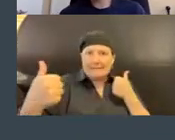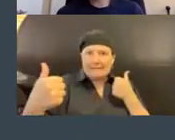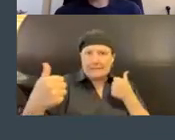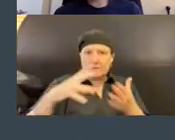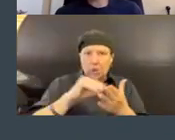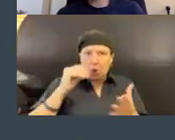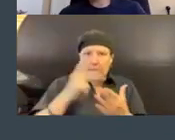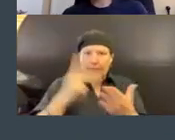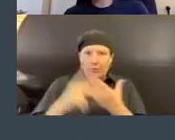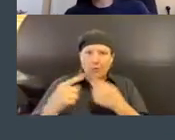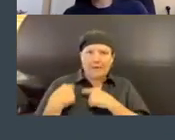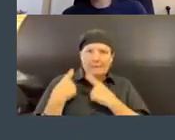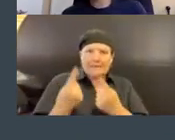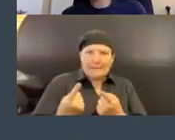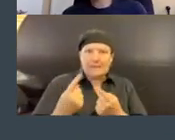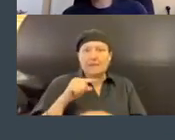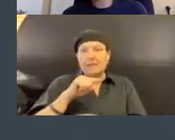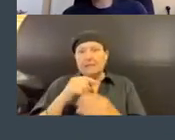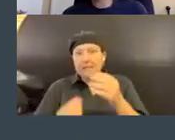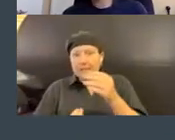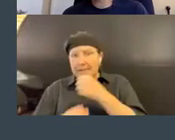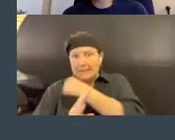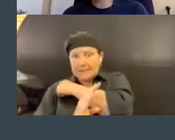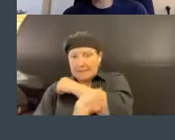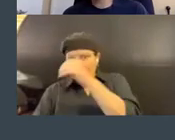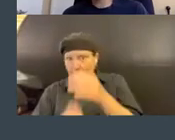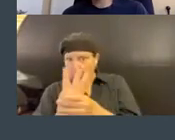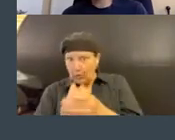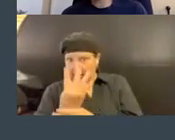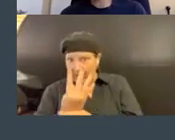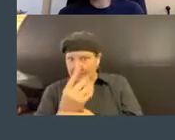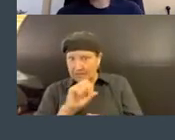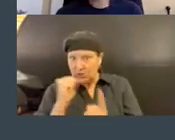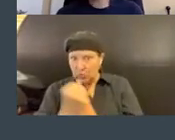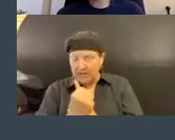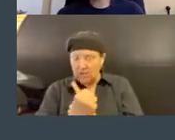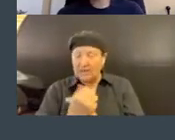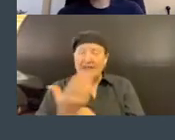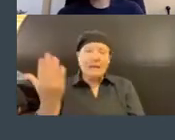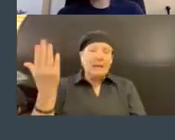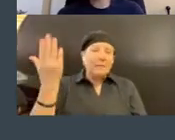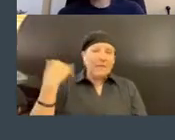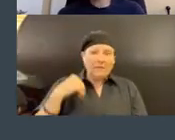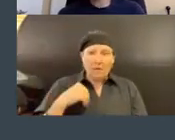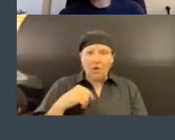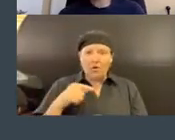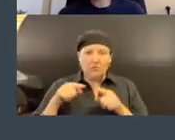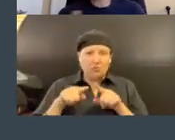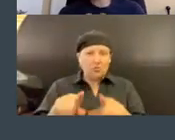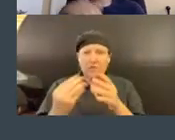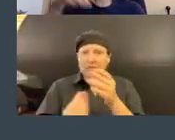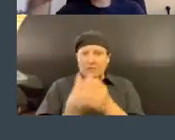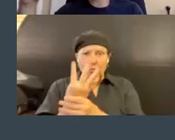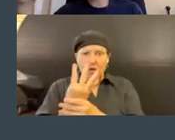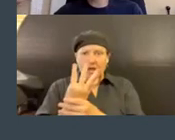spring. At the forefront of this, like as I mentioned earlier, grades. In the past, during the spring,